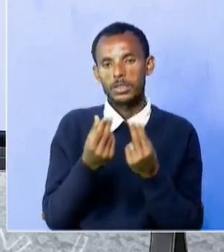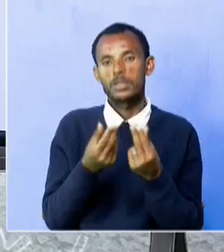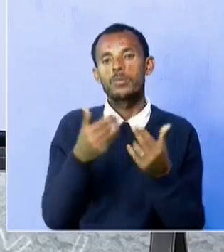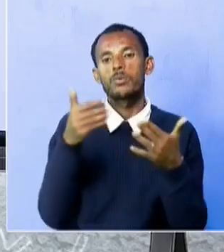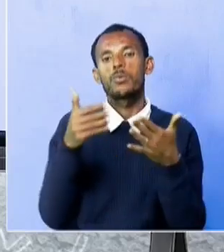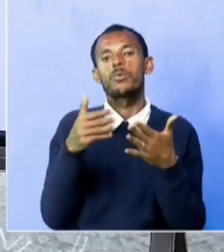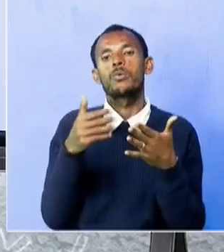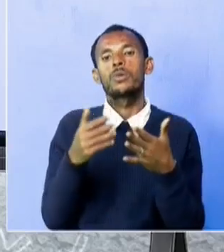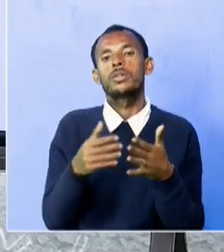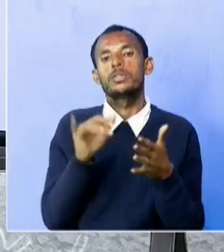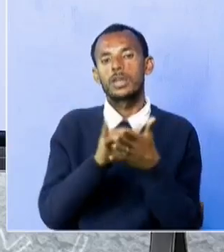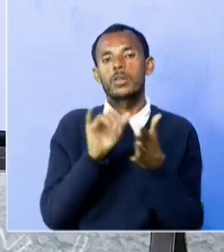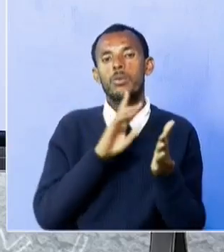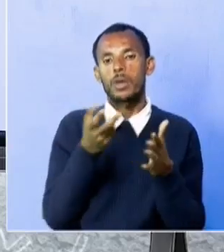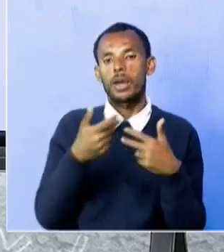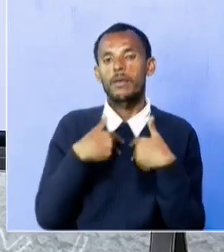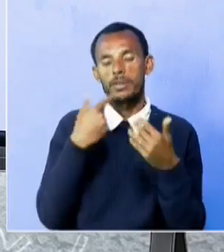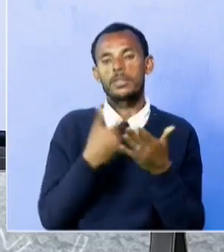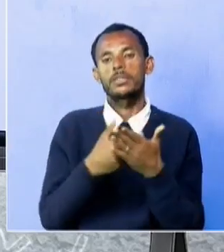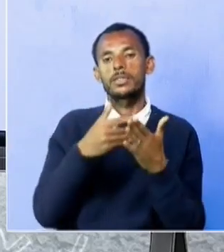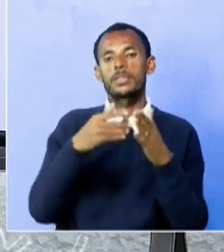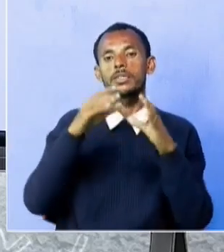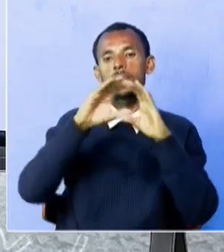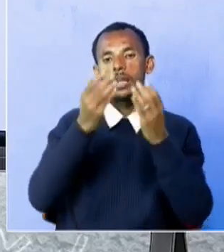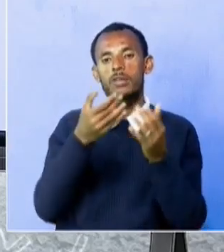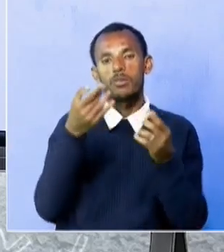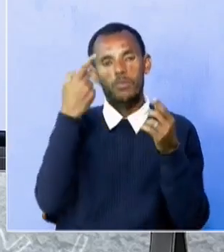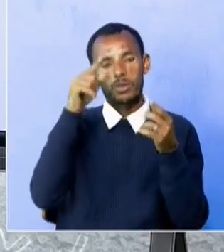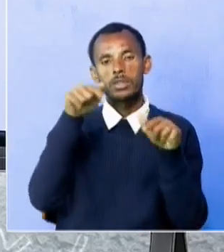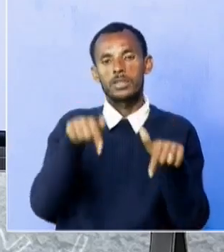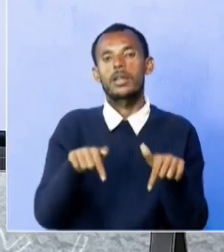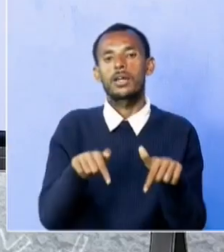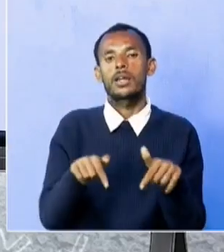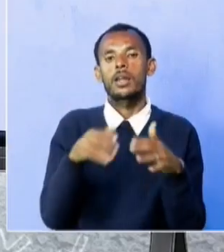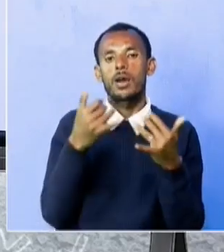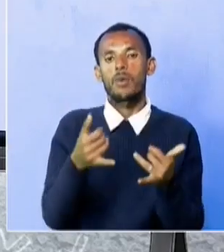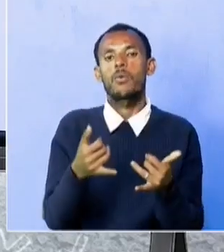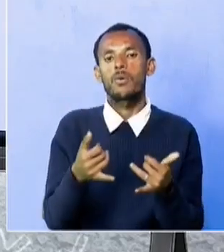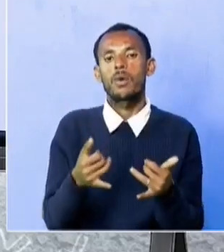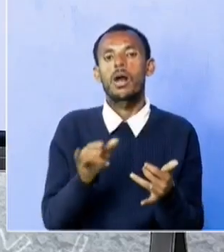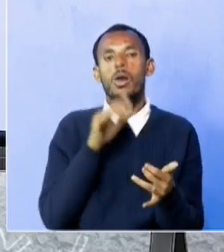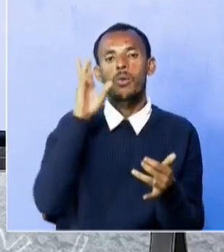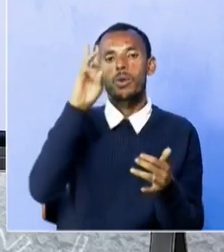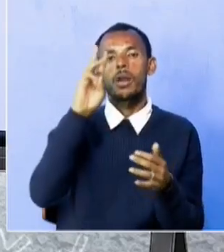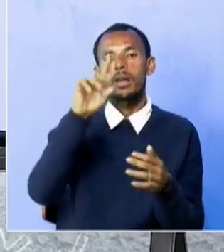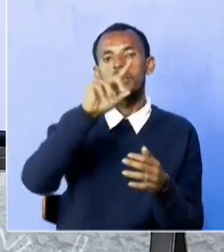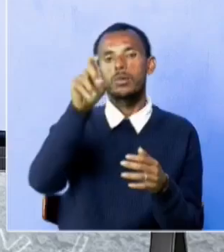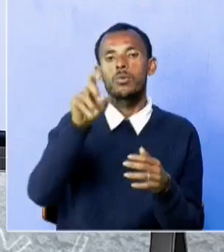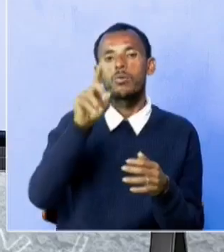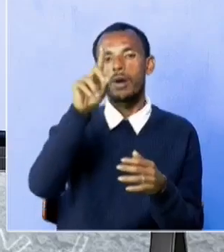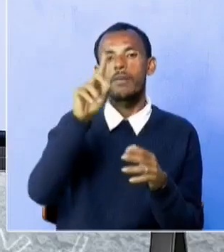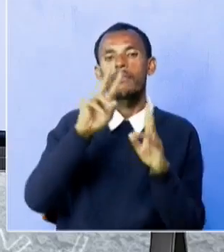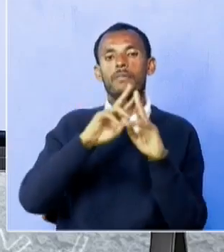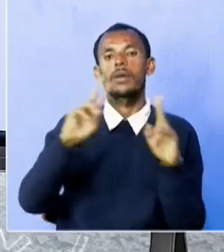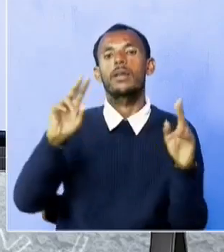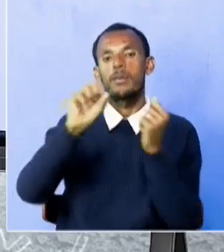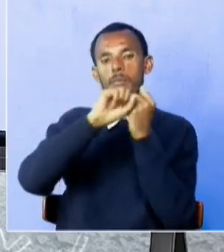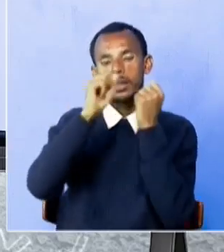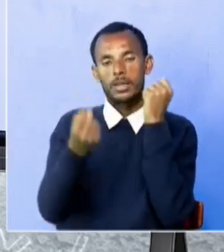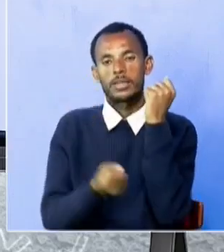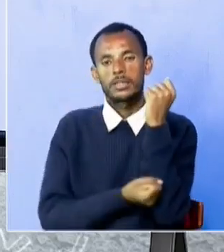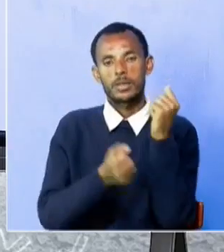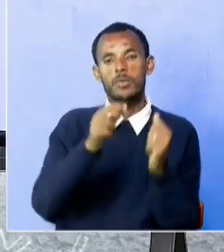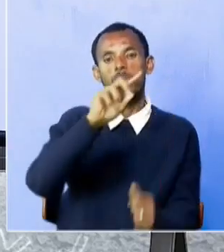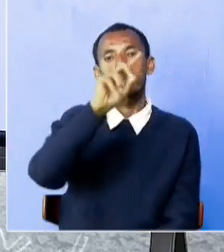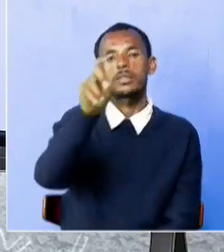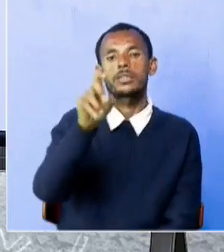that we have in this lesson for today. So now I will ask you one very basic